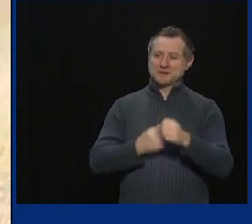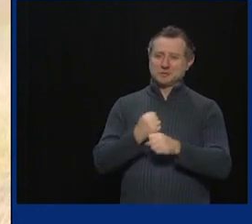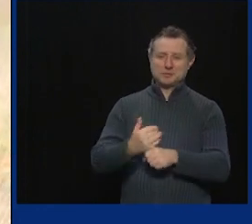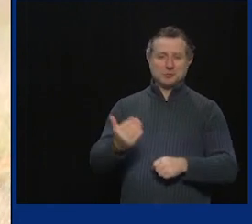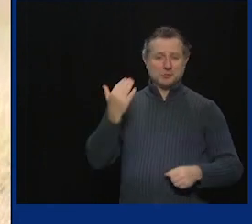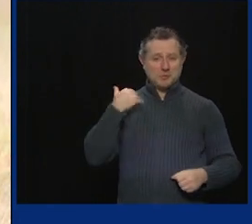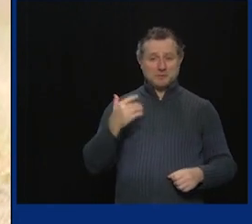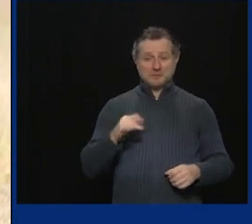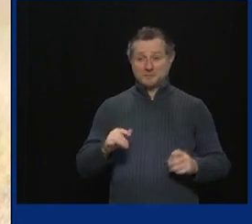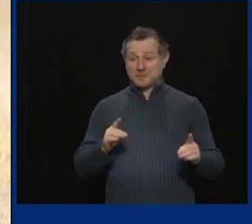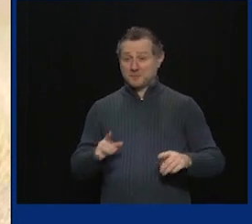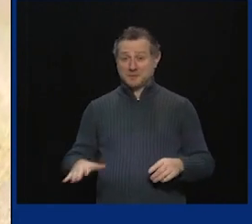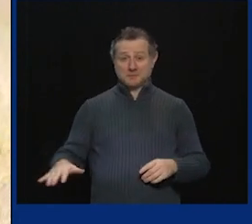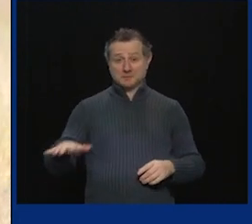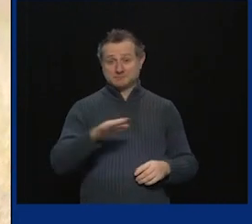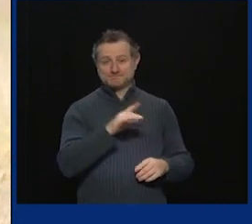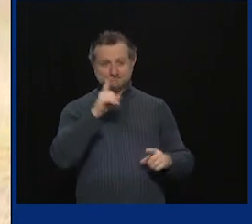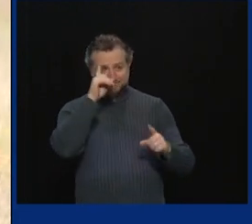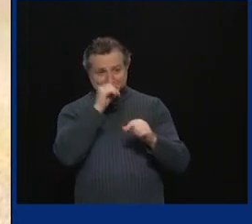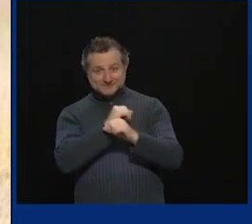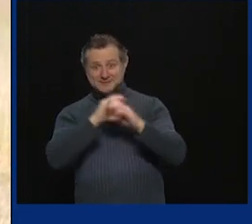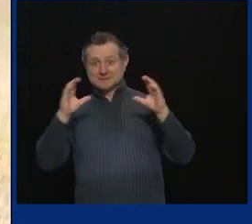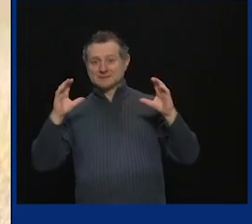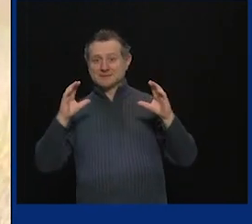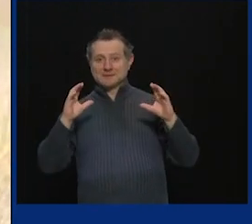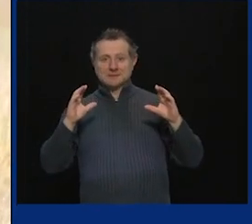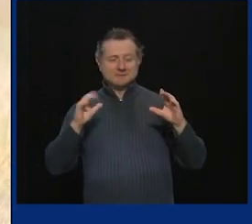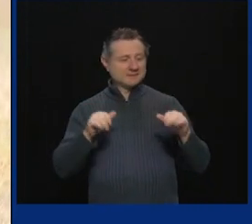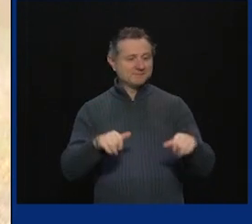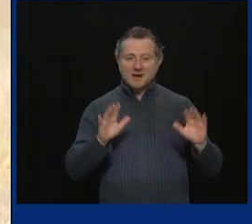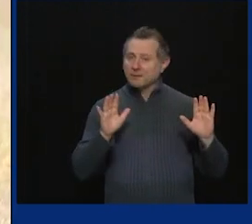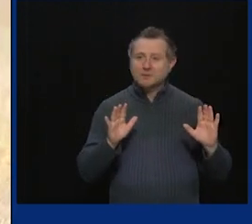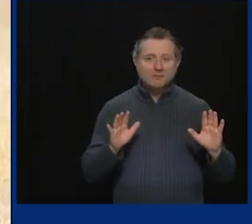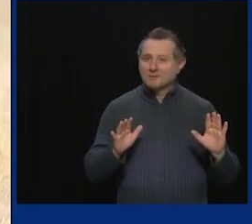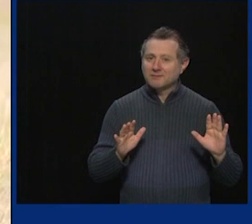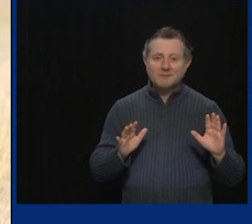dream. Genesee County, congratulations.